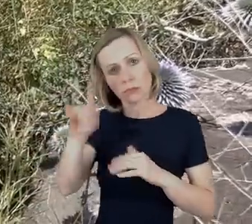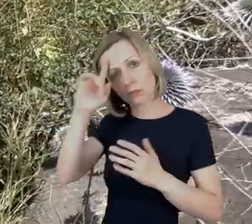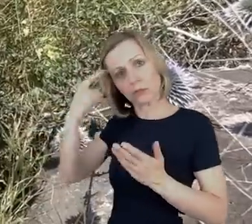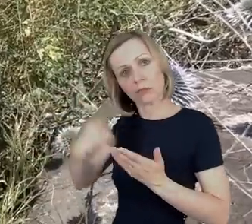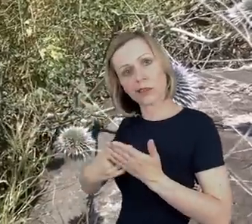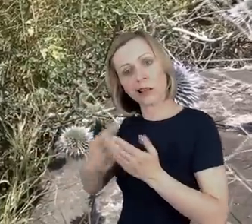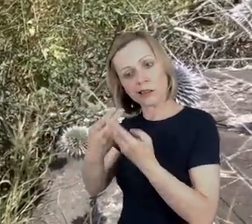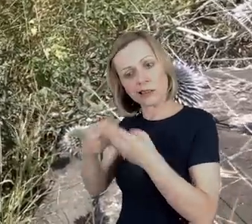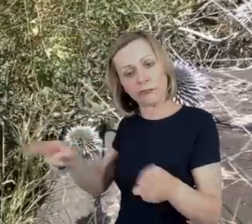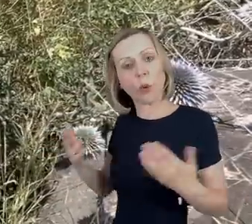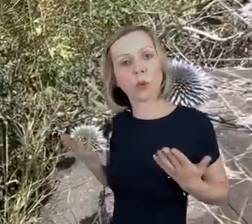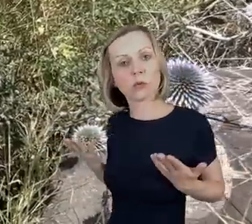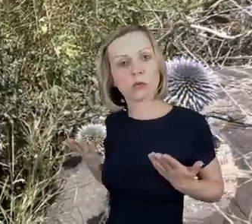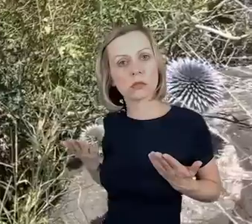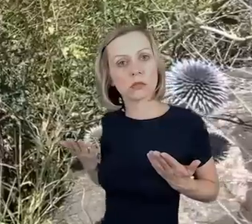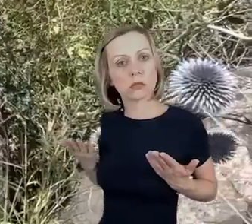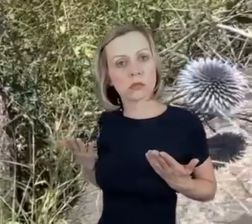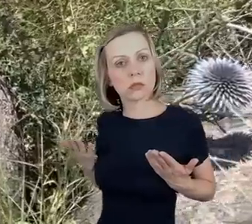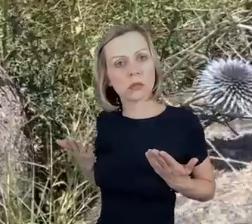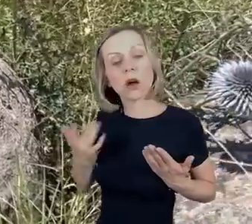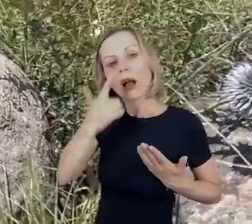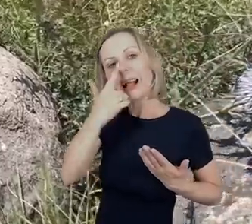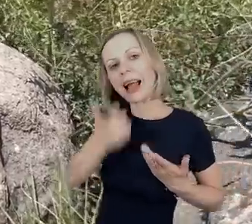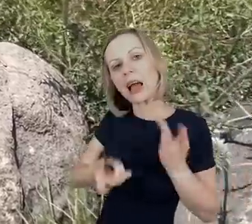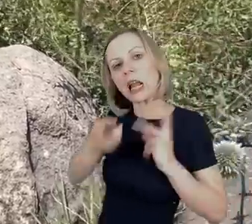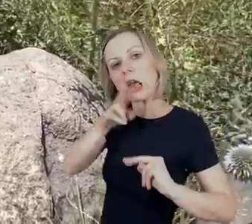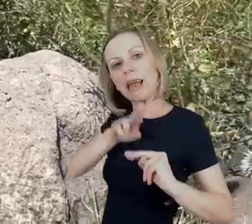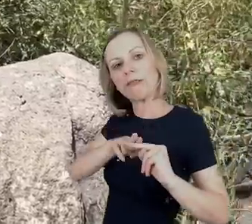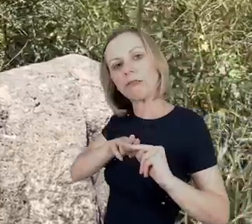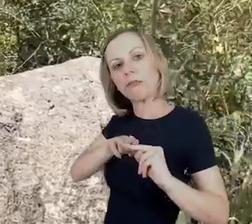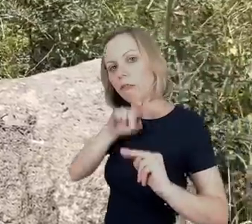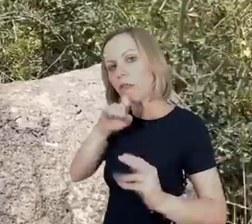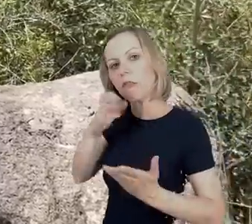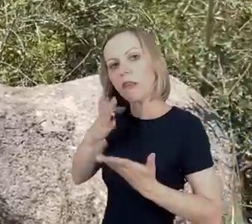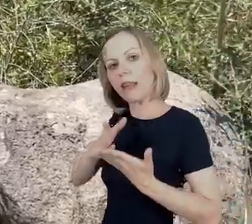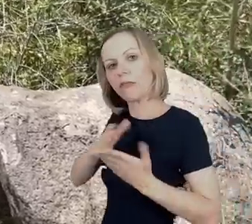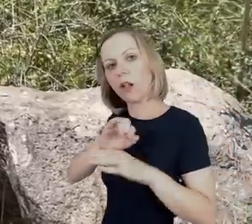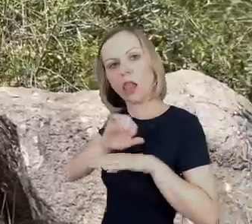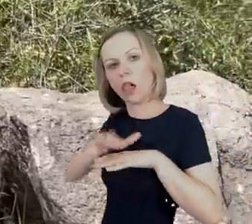say to you that anyone who divorces his wife, except on the